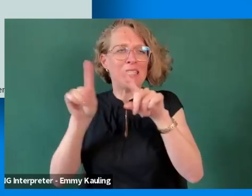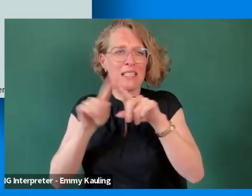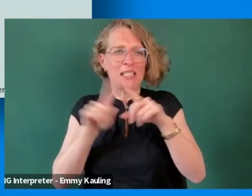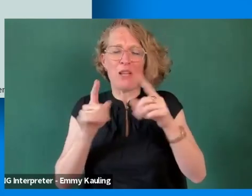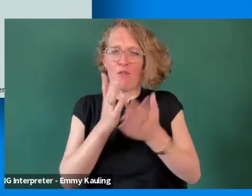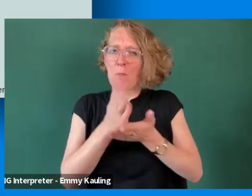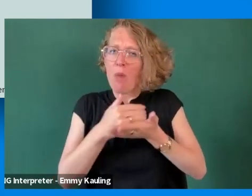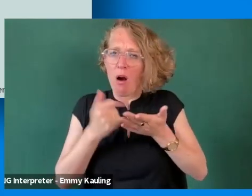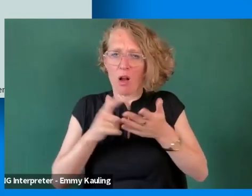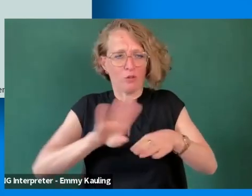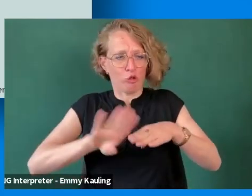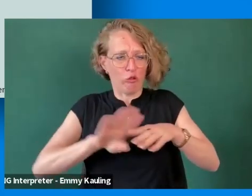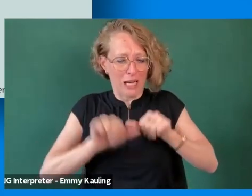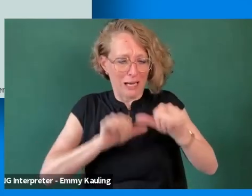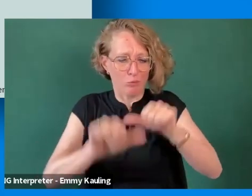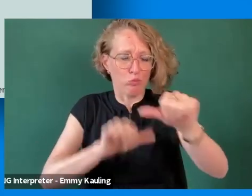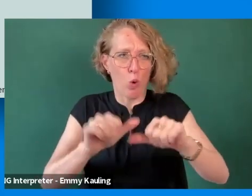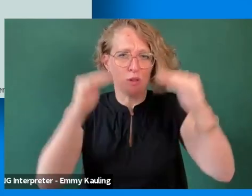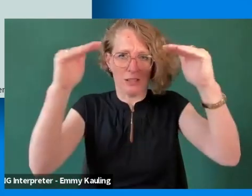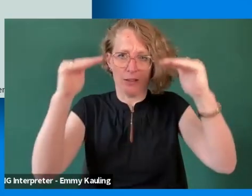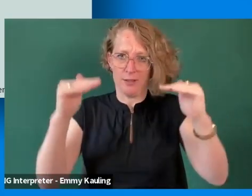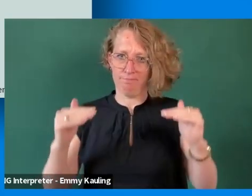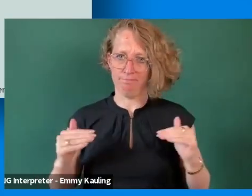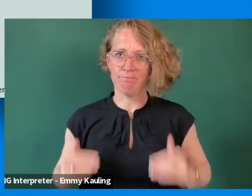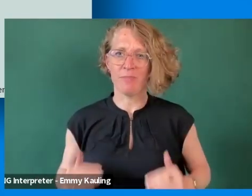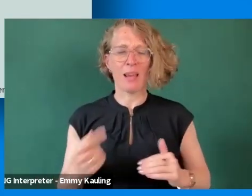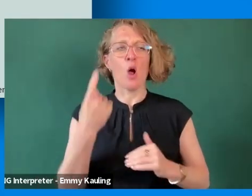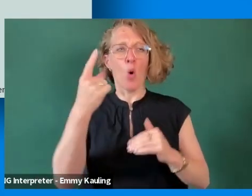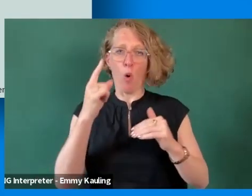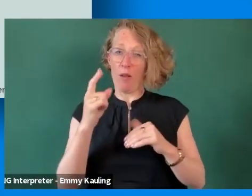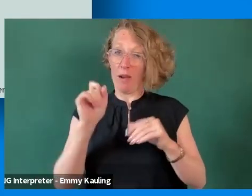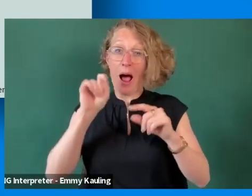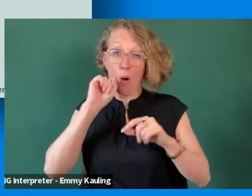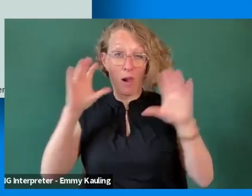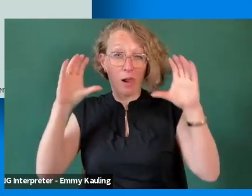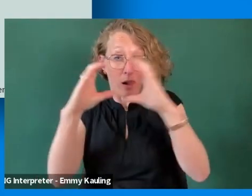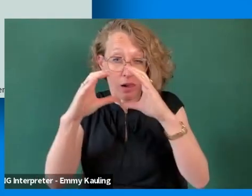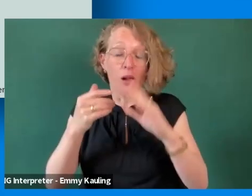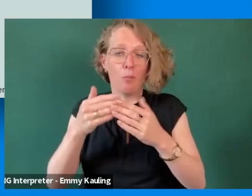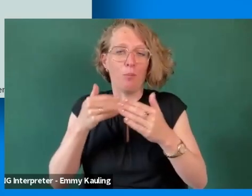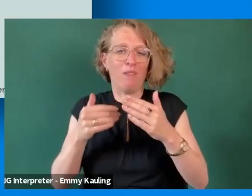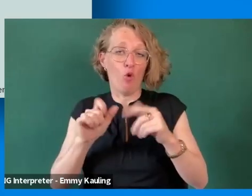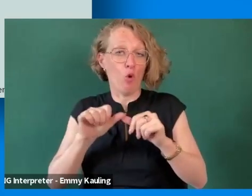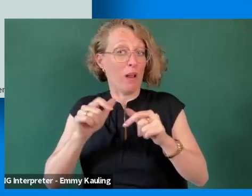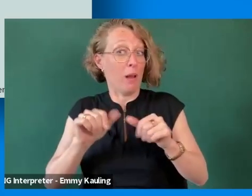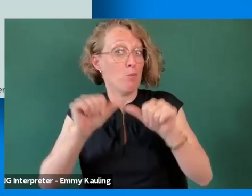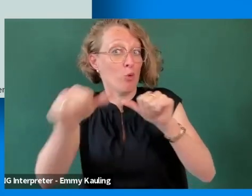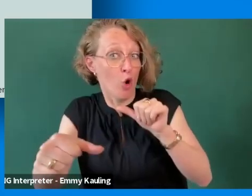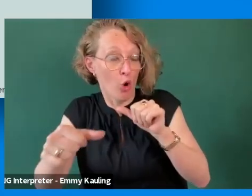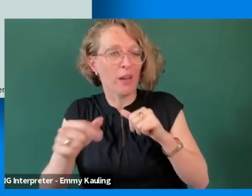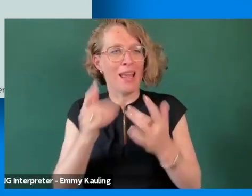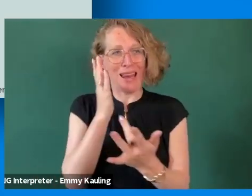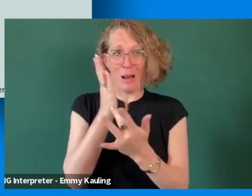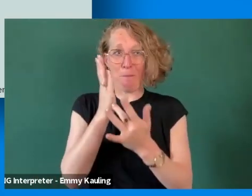training process. And I'll just pause on one part of that process just before we move on to the next section. In the middle